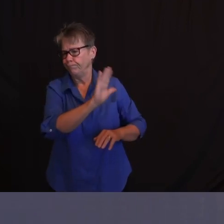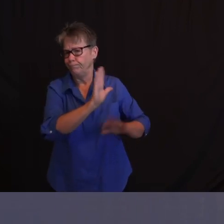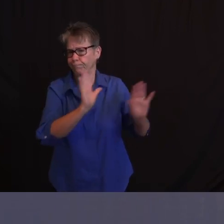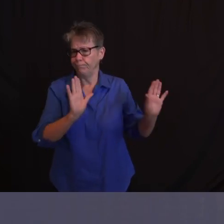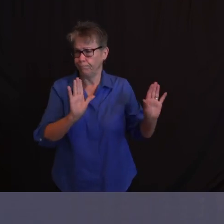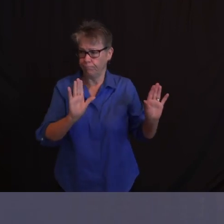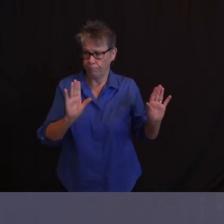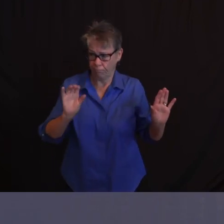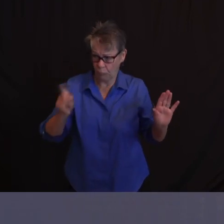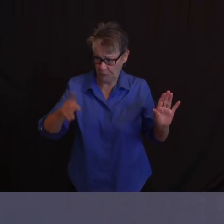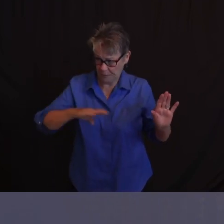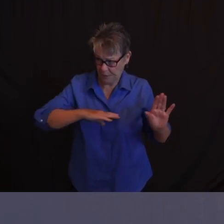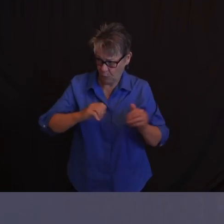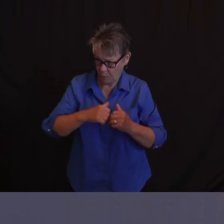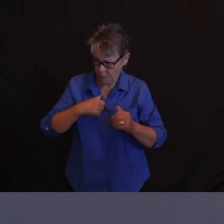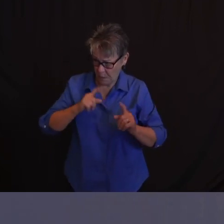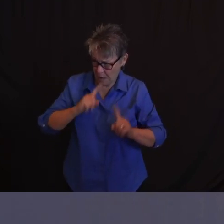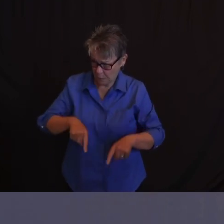Hi, Governor.